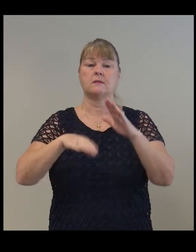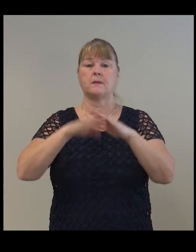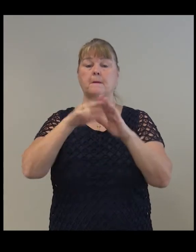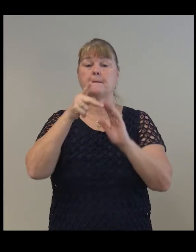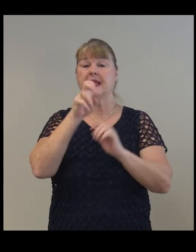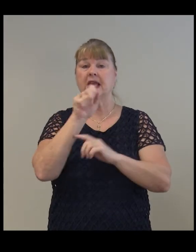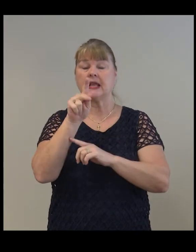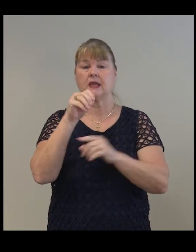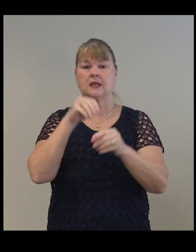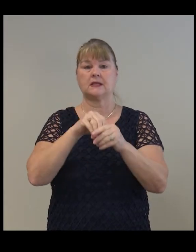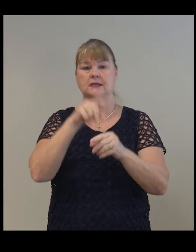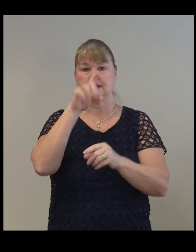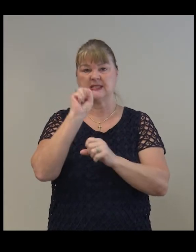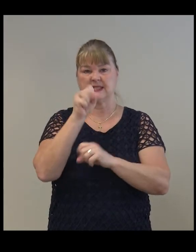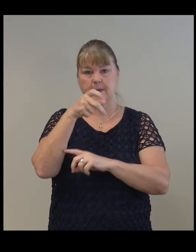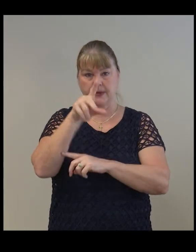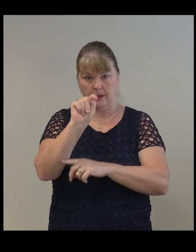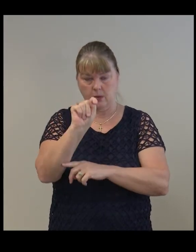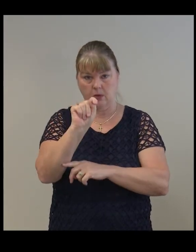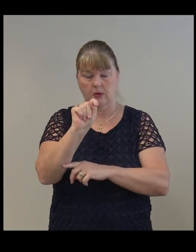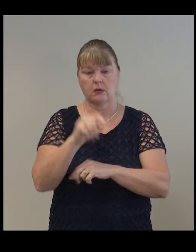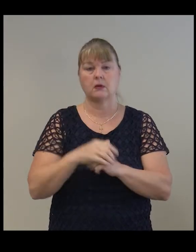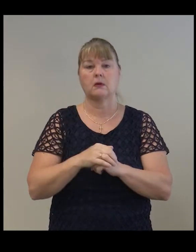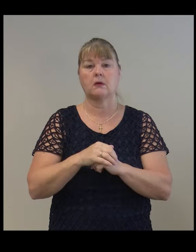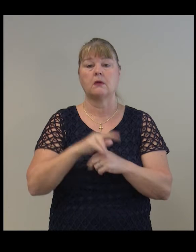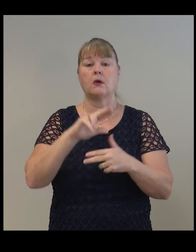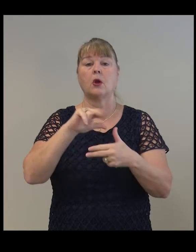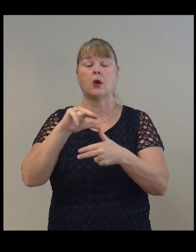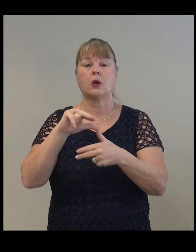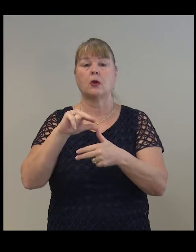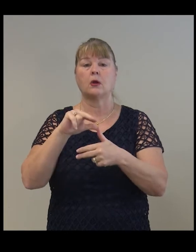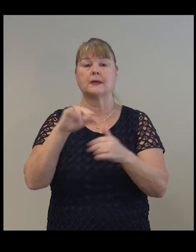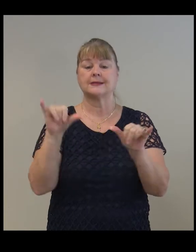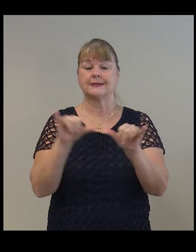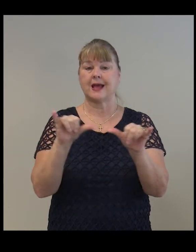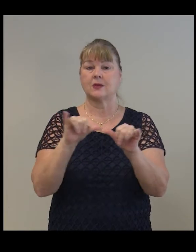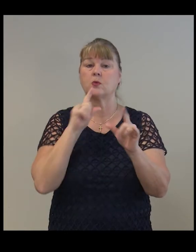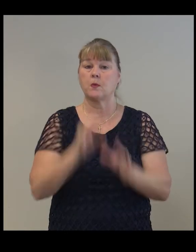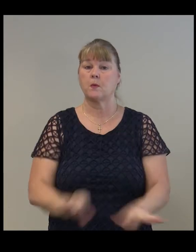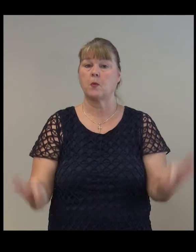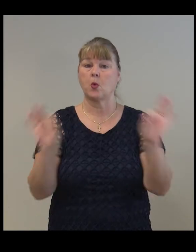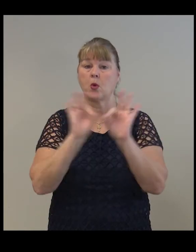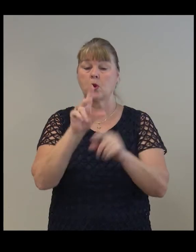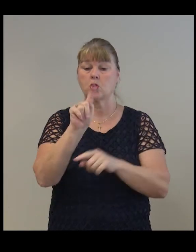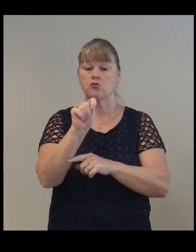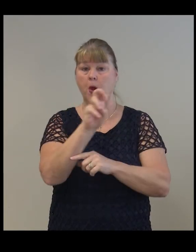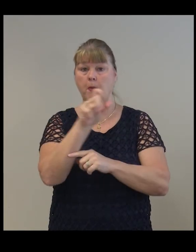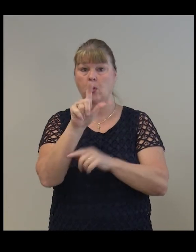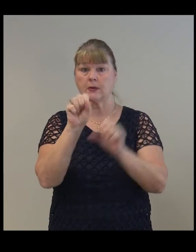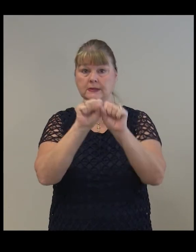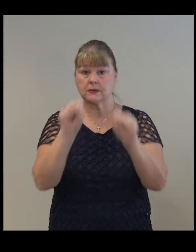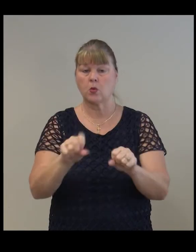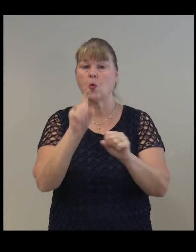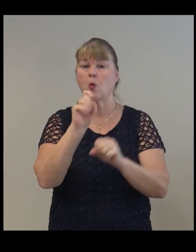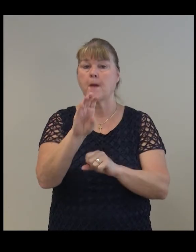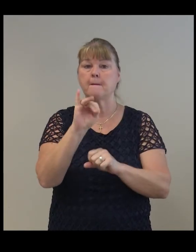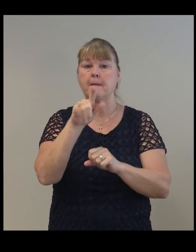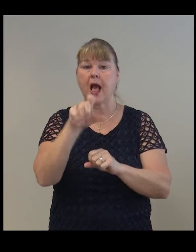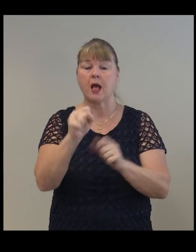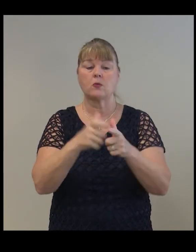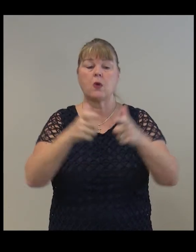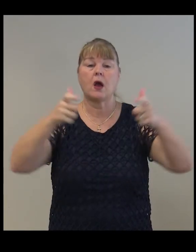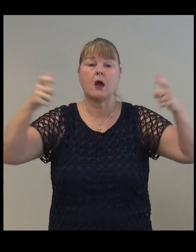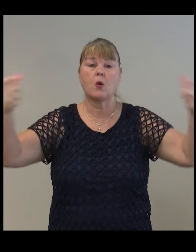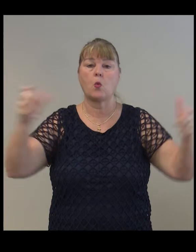September. Hurricane size is important. These tropical systems can be hundreds of miles wide, or they can